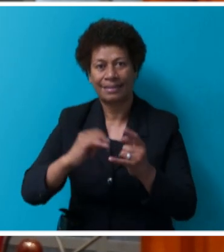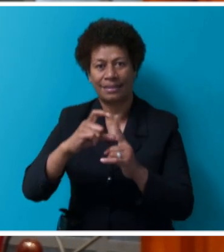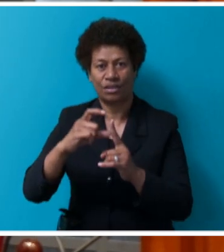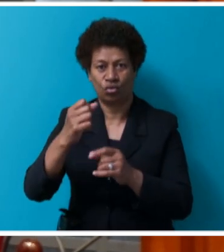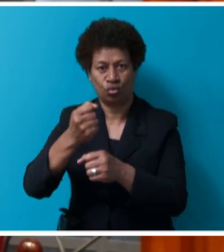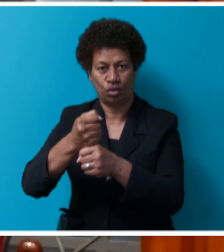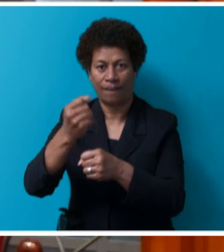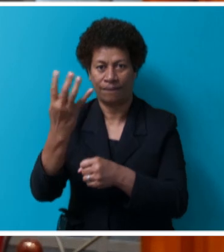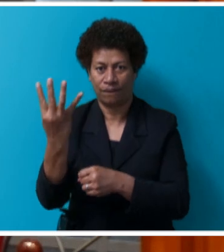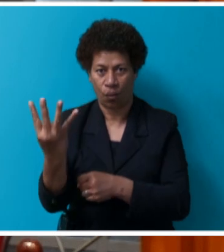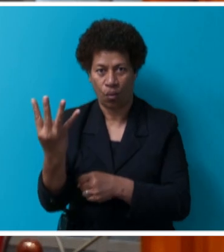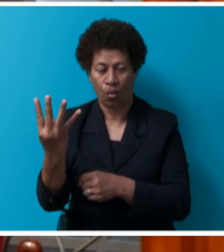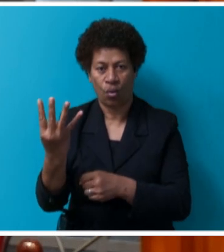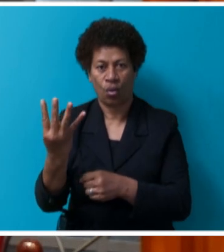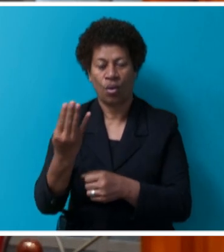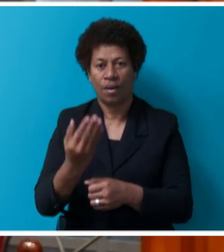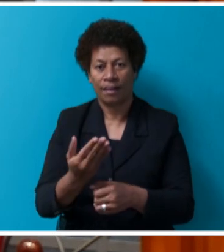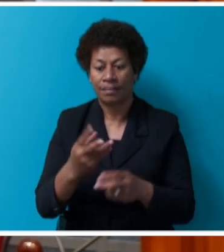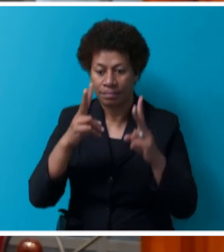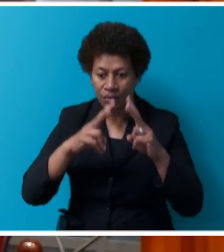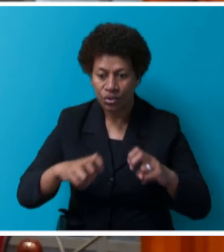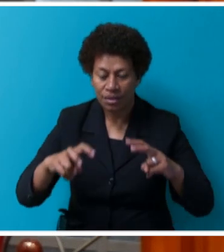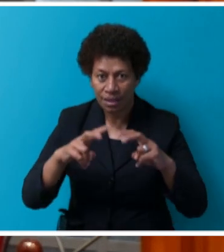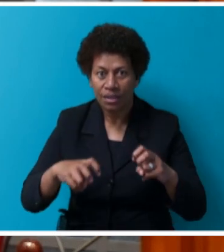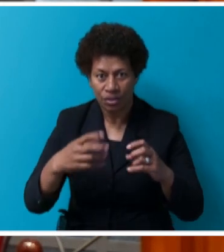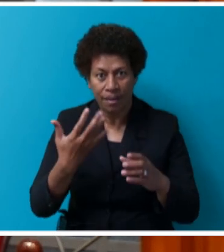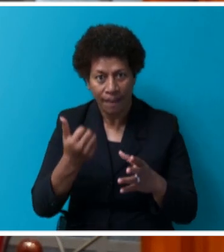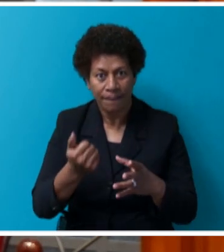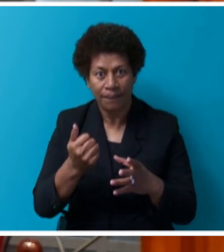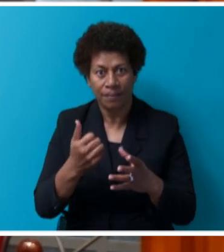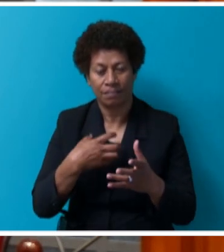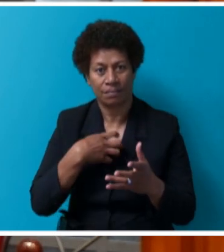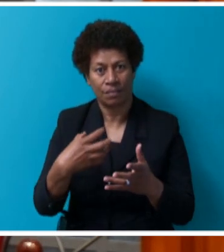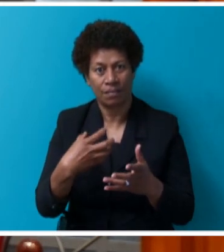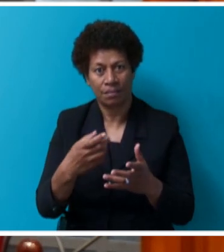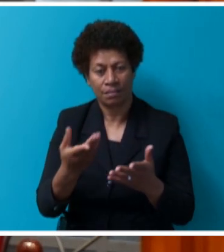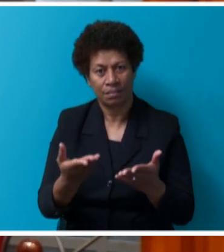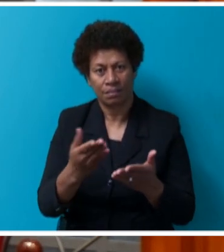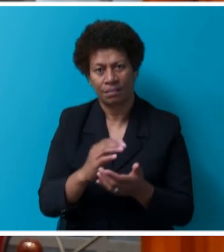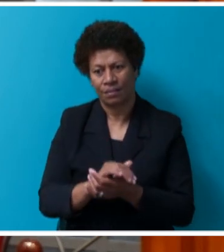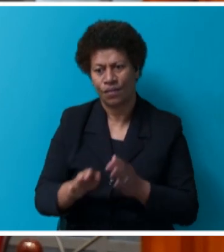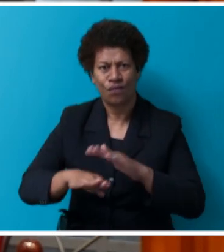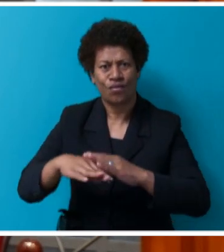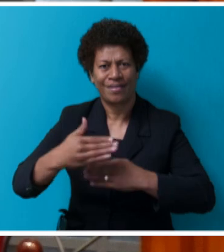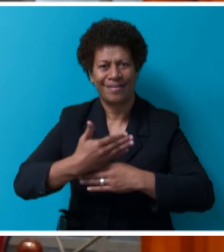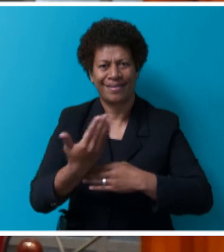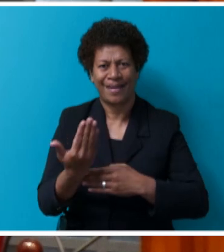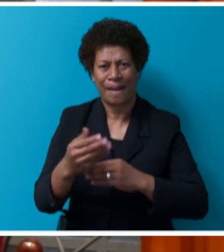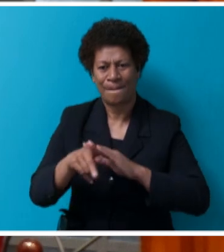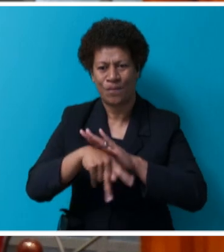is an increasing body of research supporting the efficacy of full-day pre-primary education